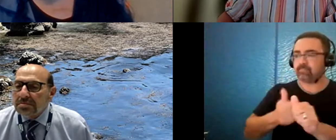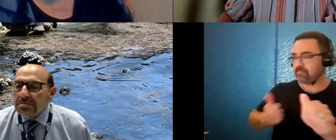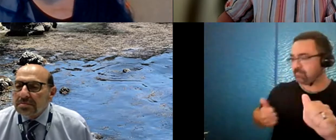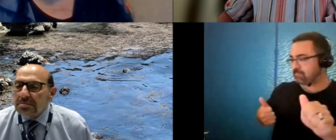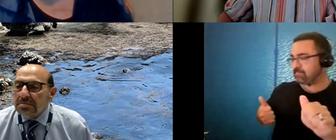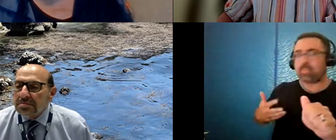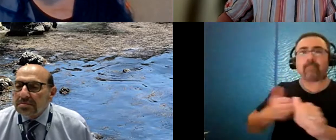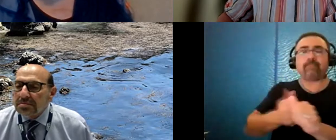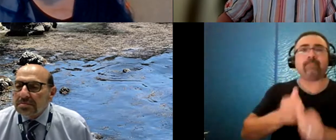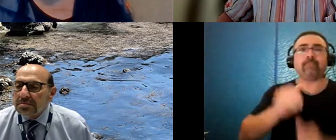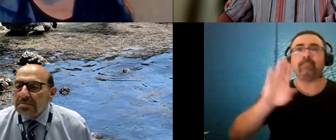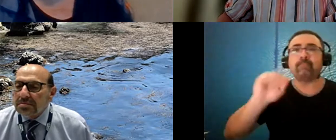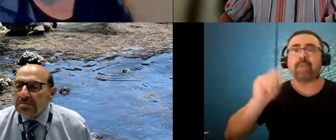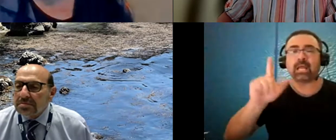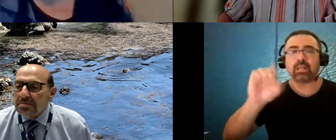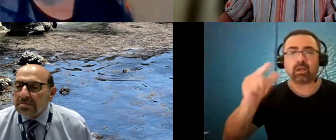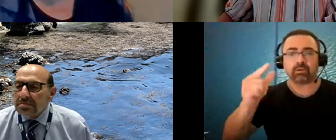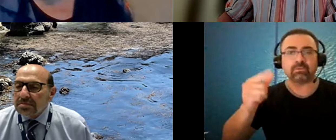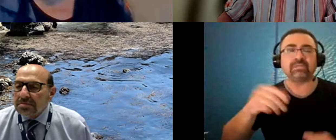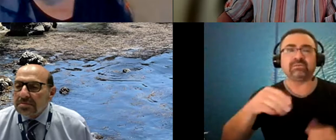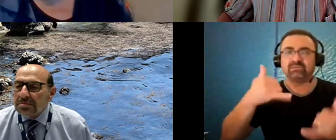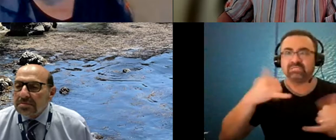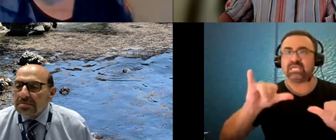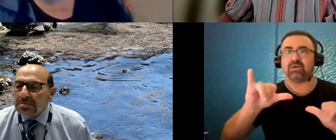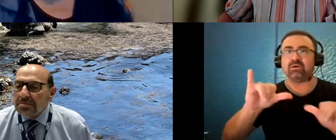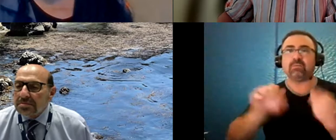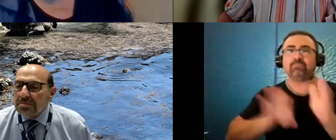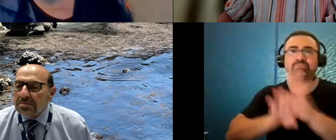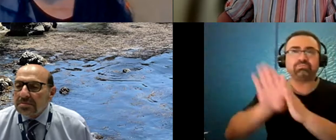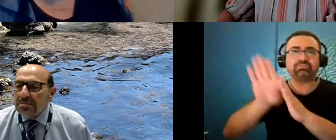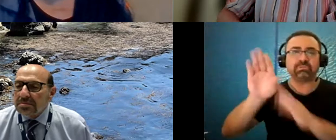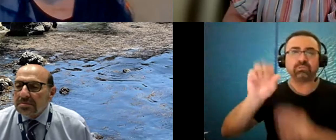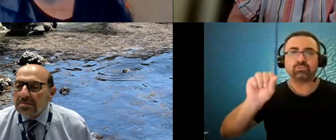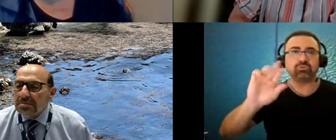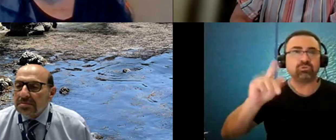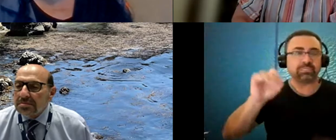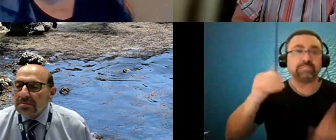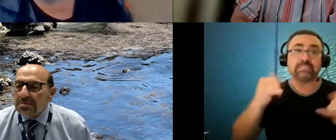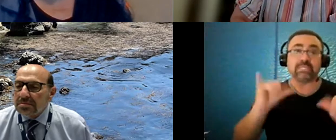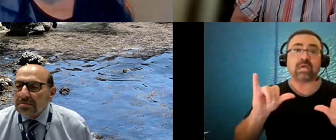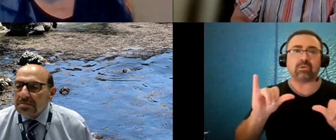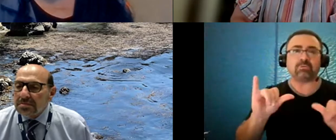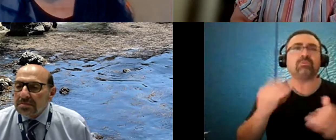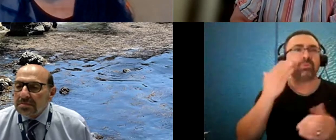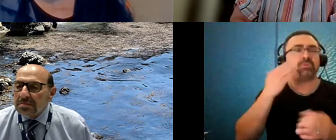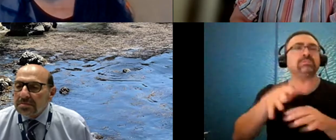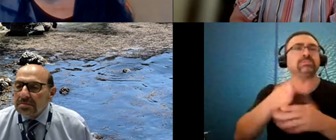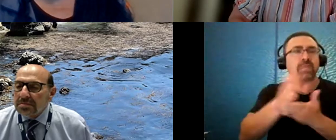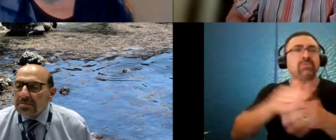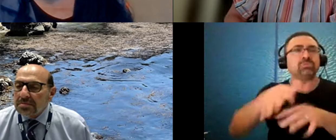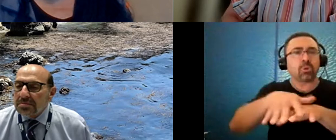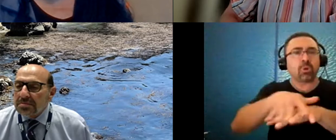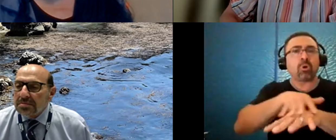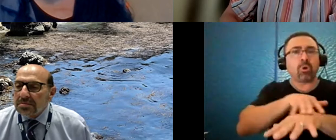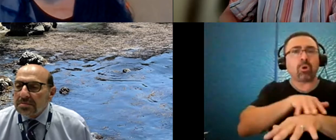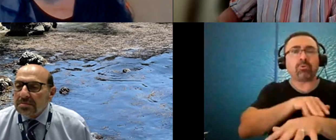think it is a reminder to us that we are still in a surge. And even though we saw a slowing down of our